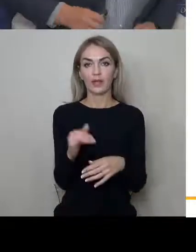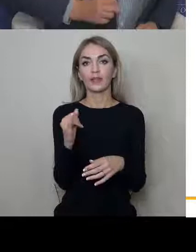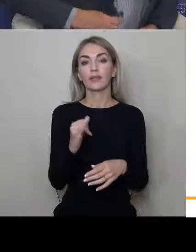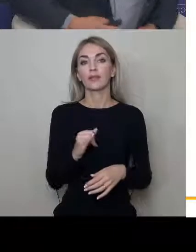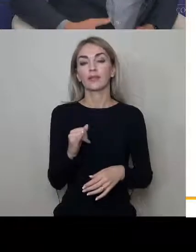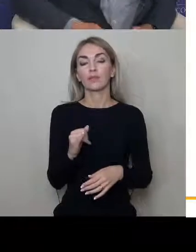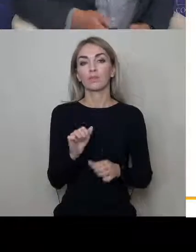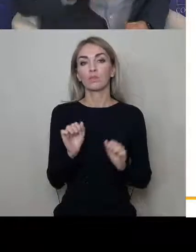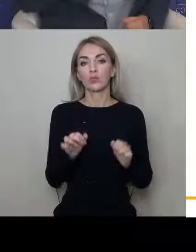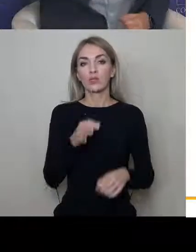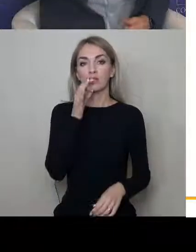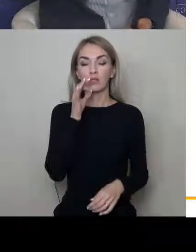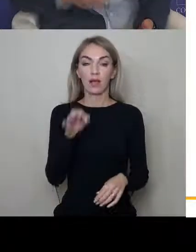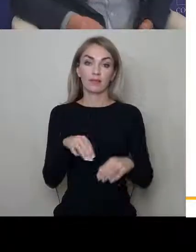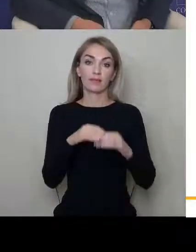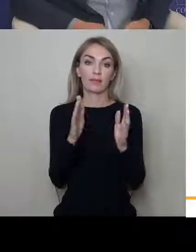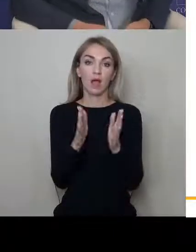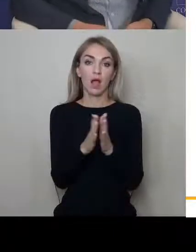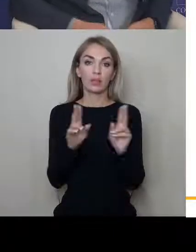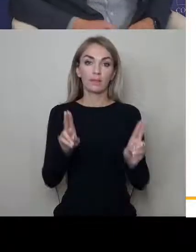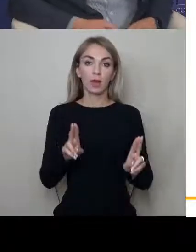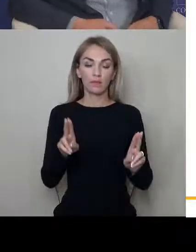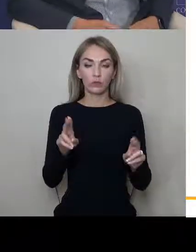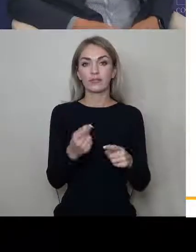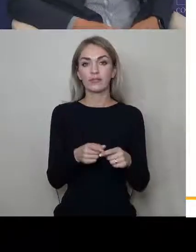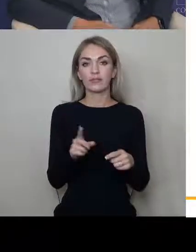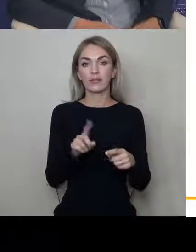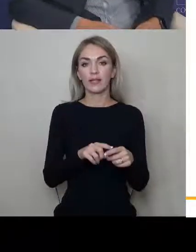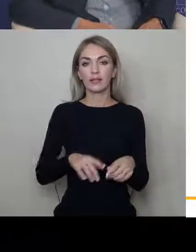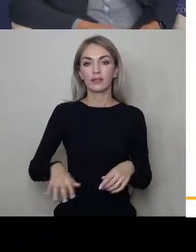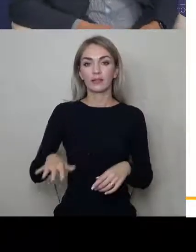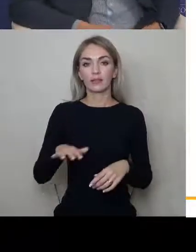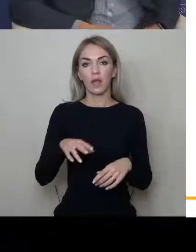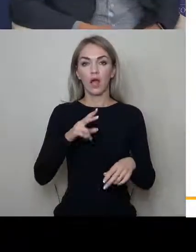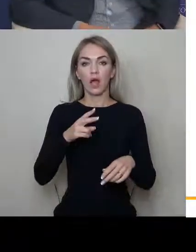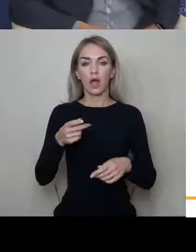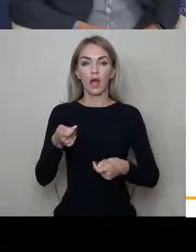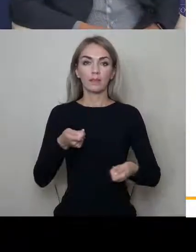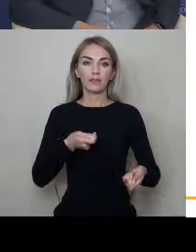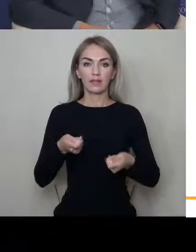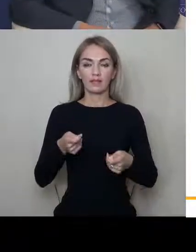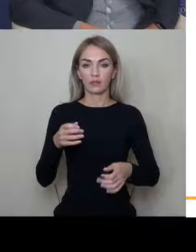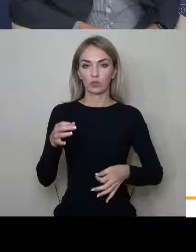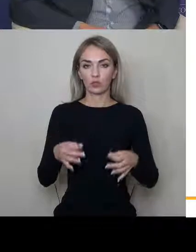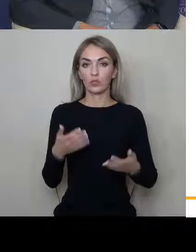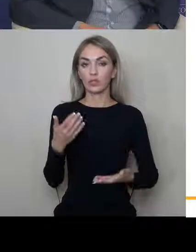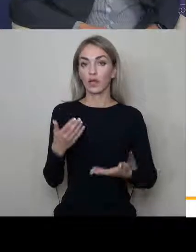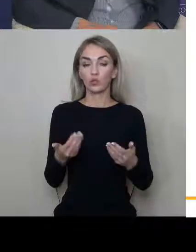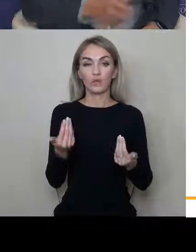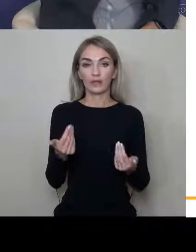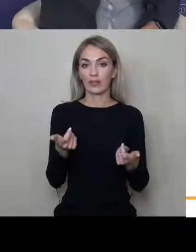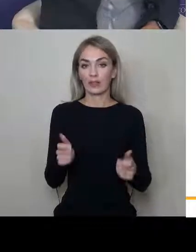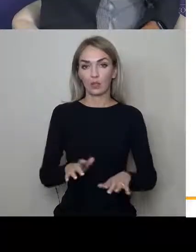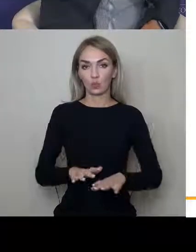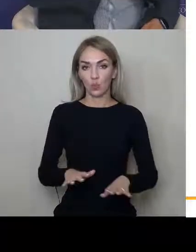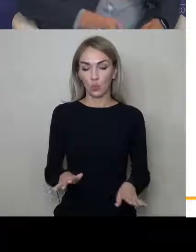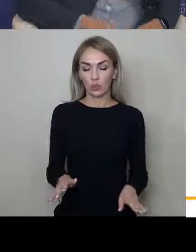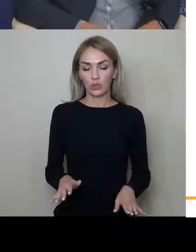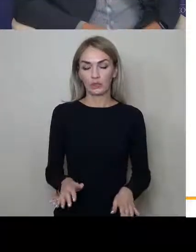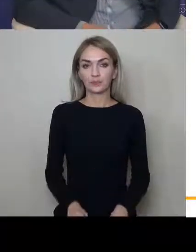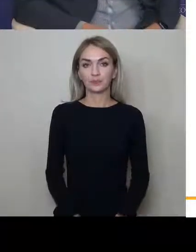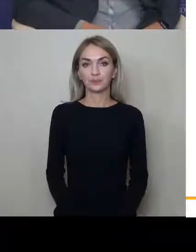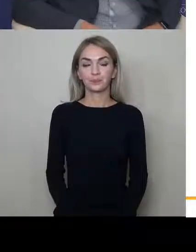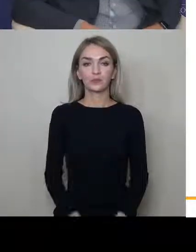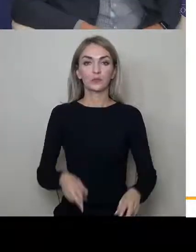action. And the general rule, that's a territorial court of appeal if